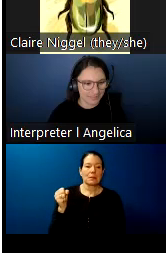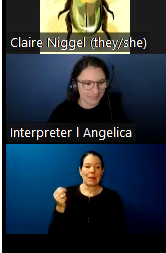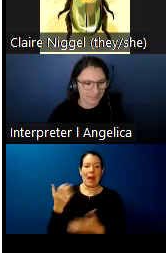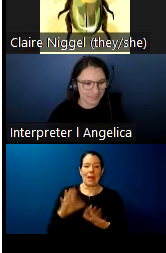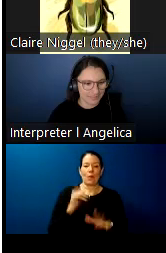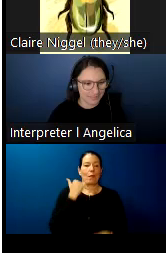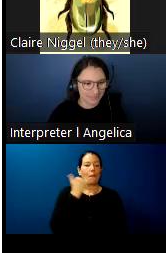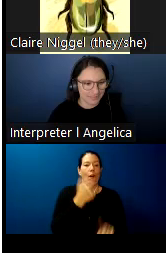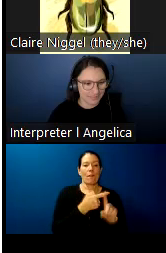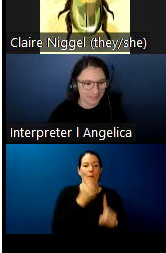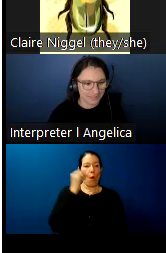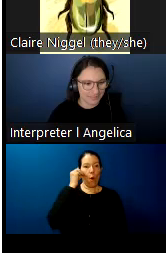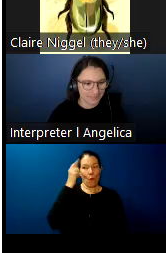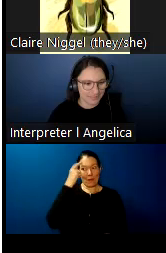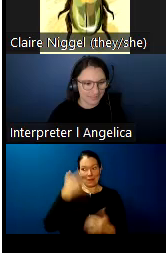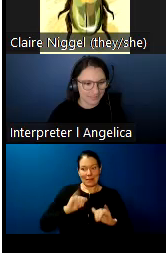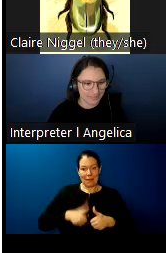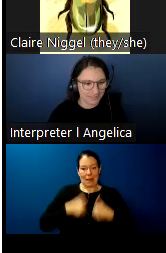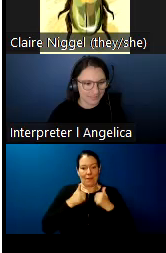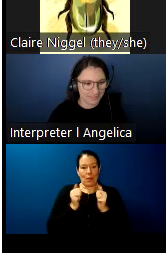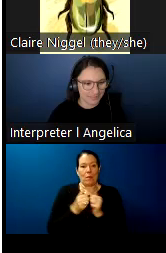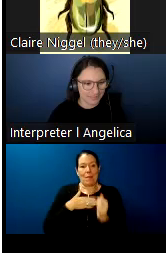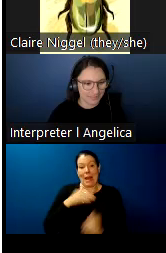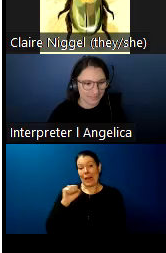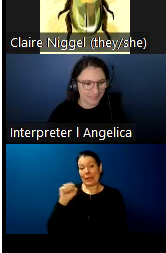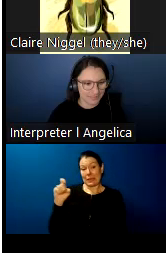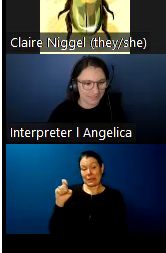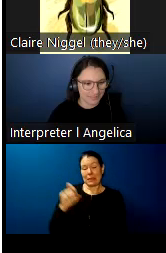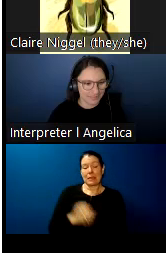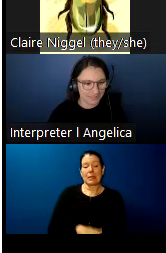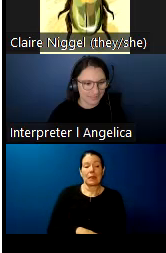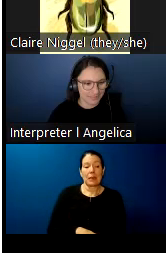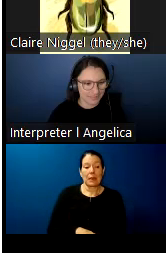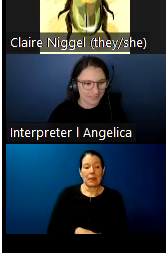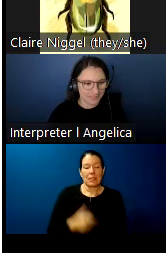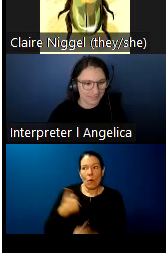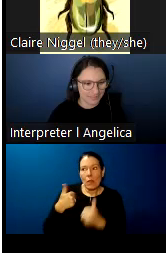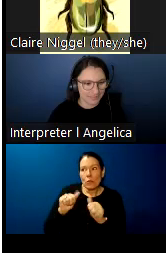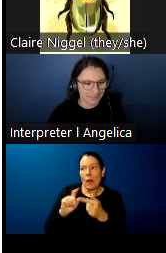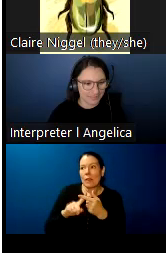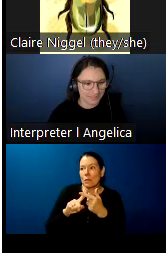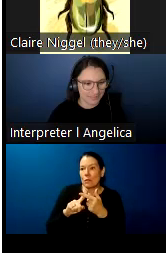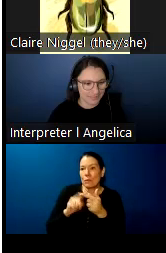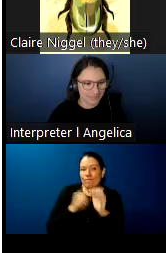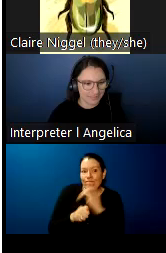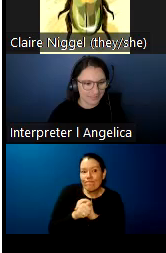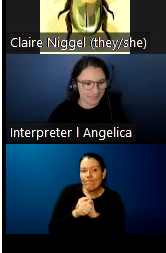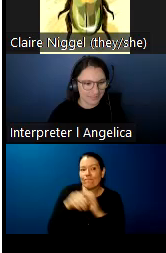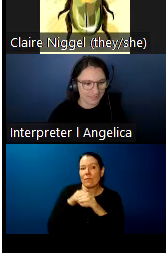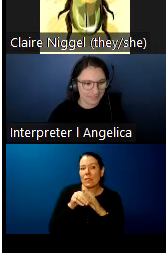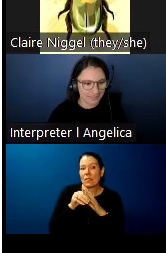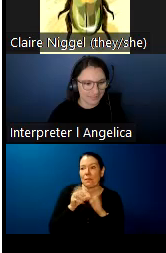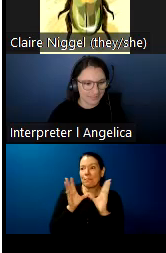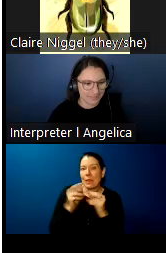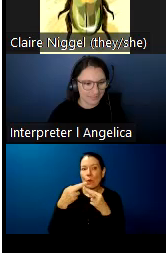because I was still with my ex. I'd be doing that sort of like in meetings room, trying to be as quiet as possible. I'd